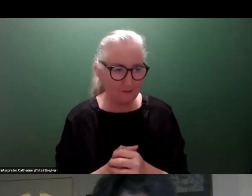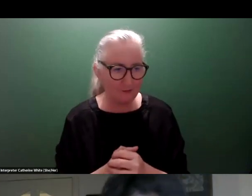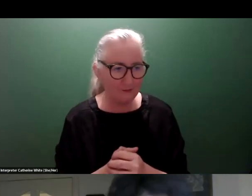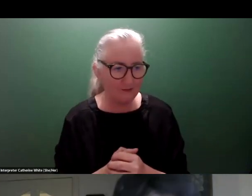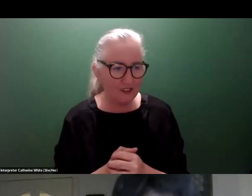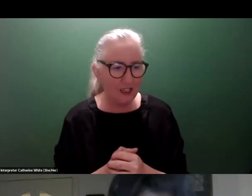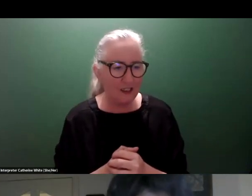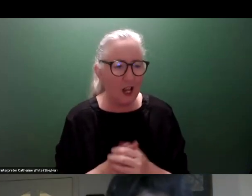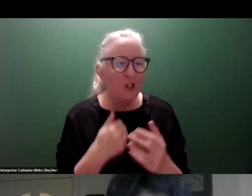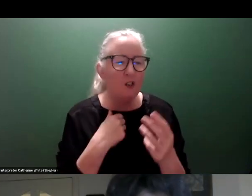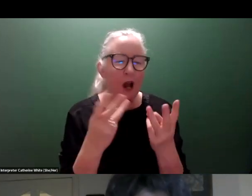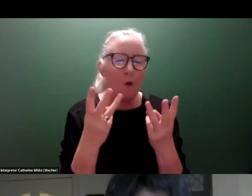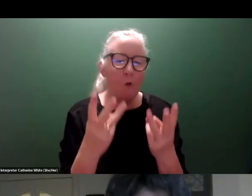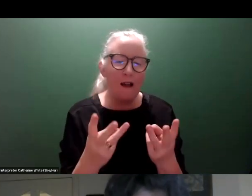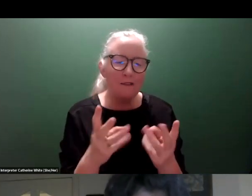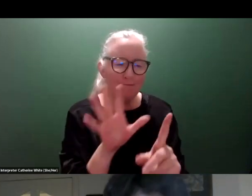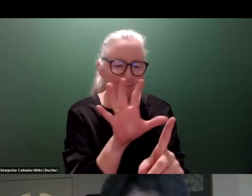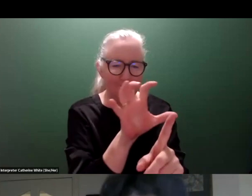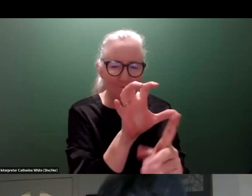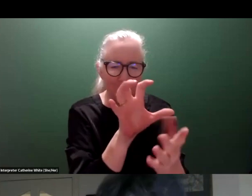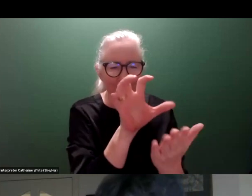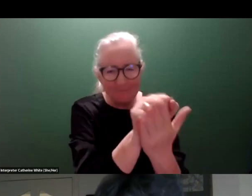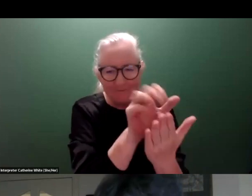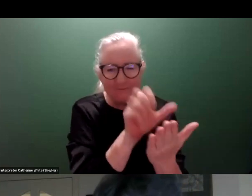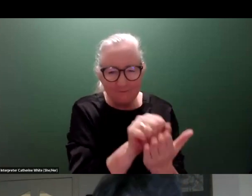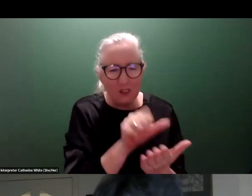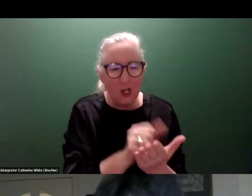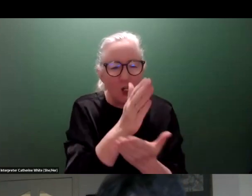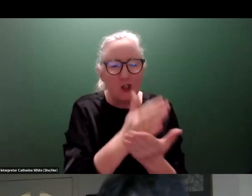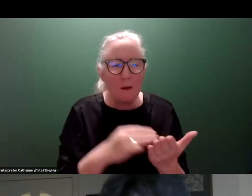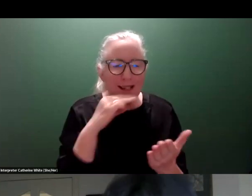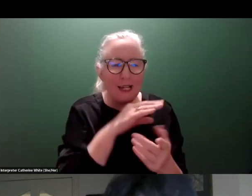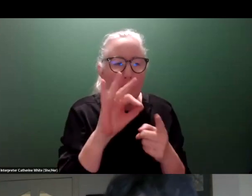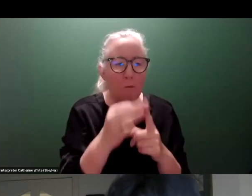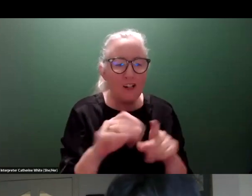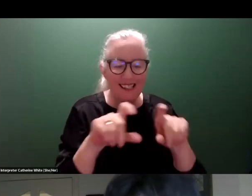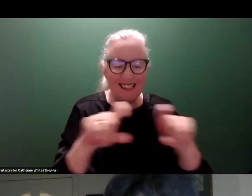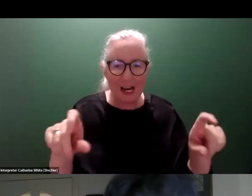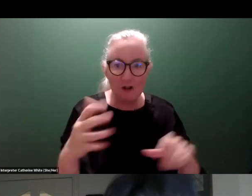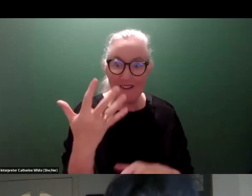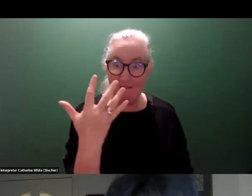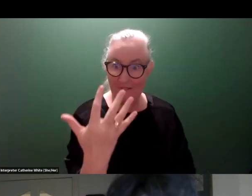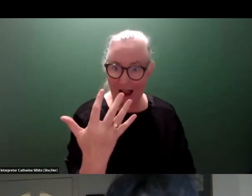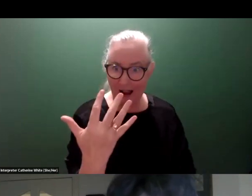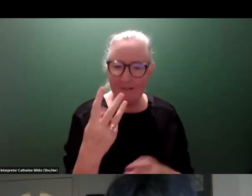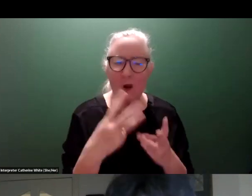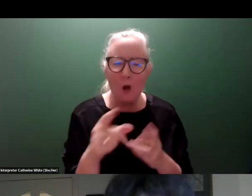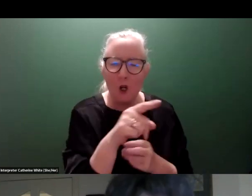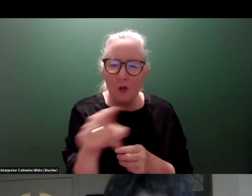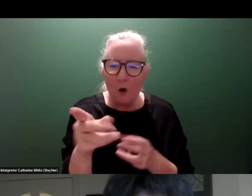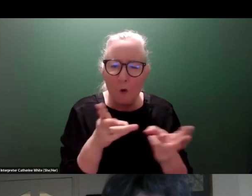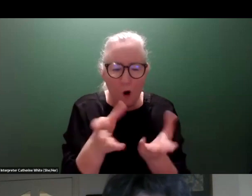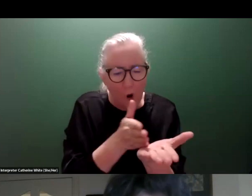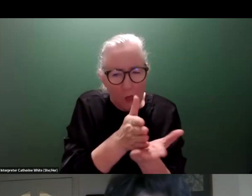And I just want to identify some of the key points from section 5 to look out for when you're working your way through